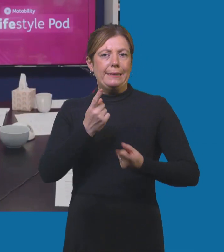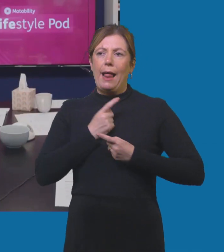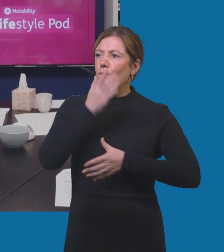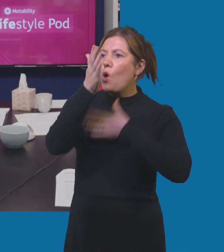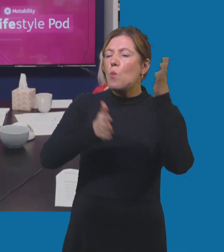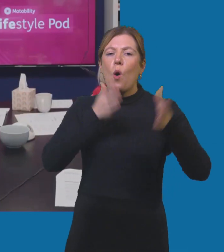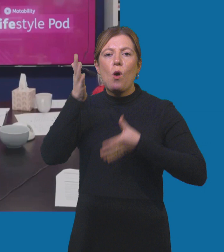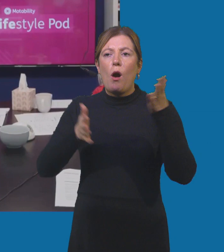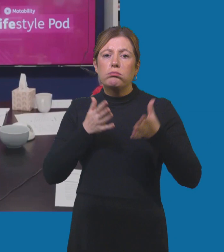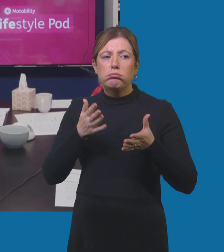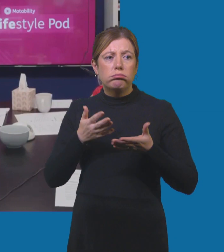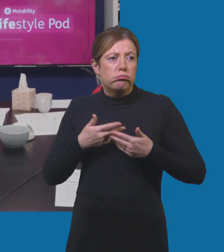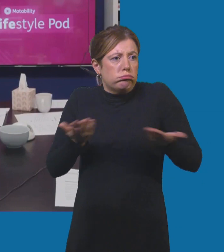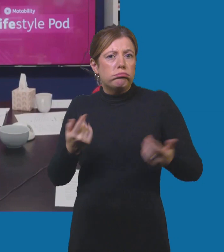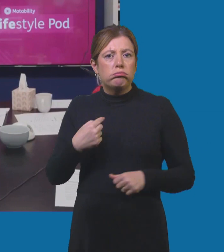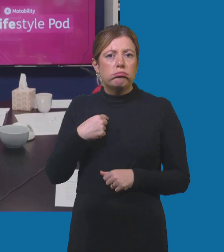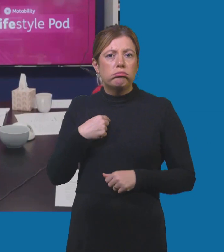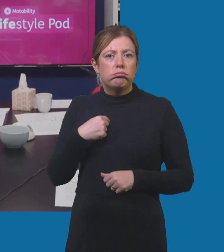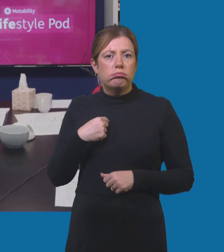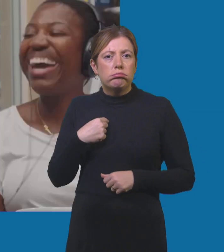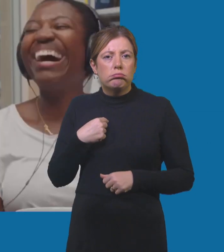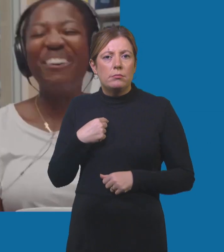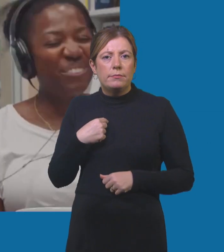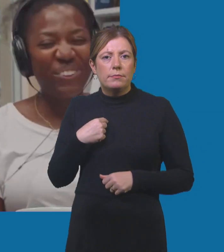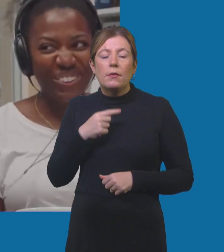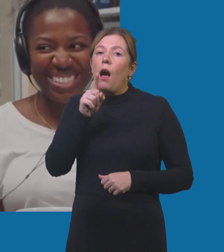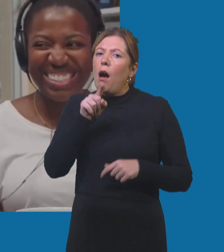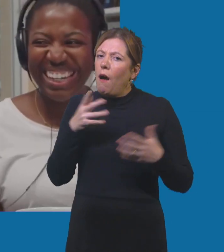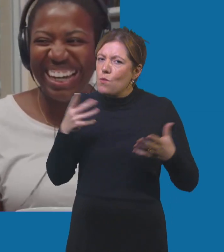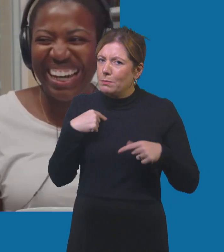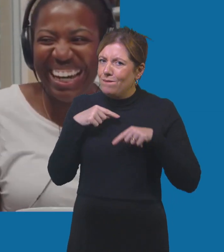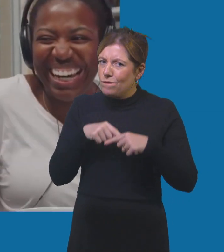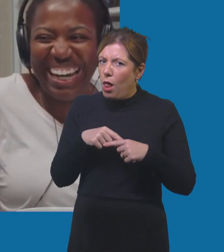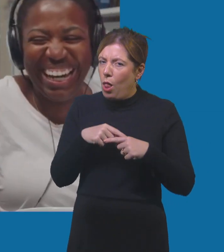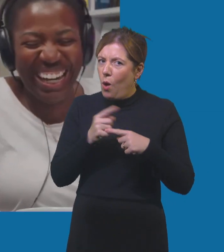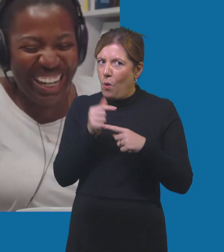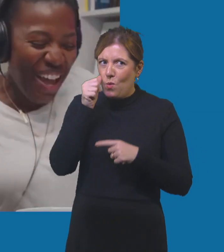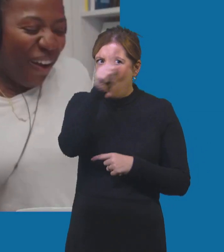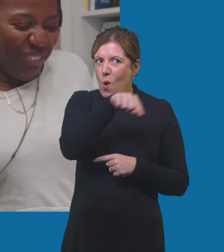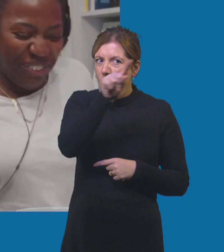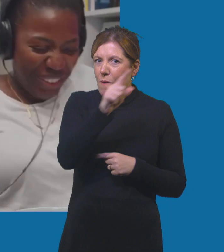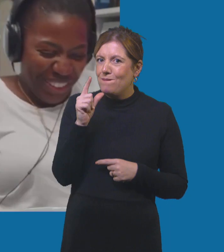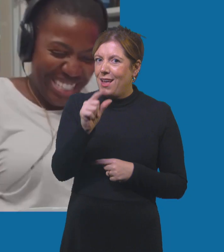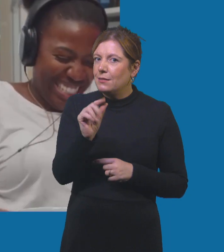what I want, whenever I want, however I want, within the speed limit. Of course.